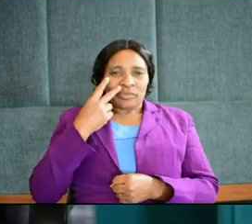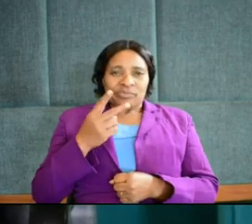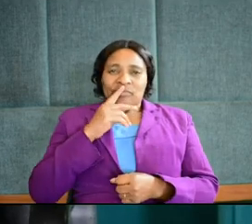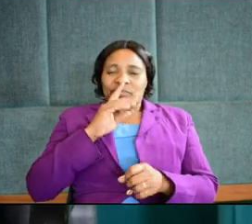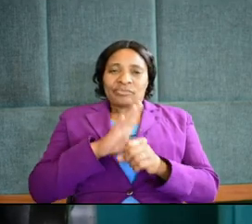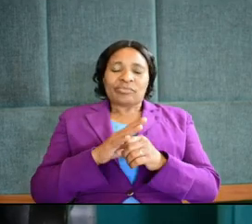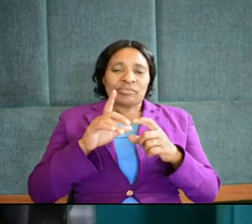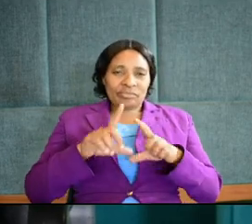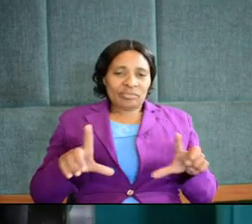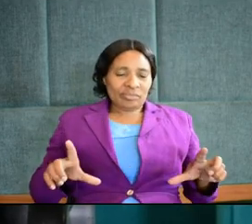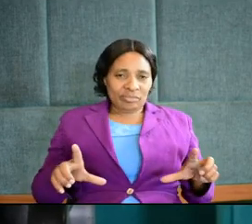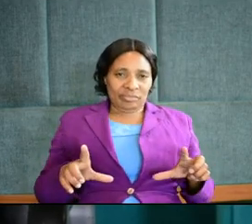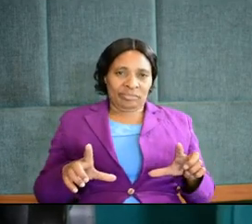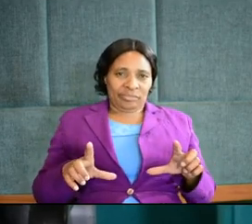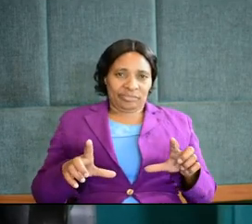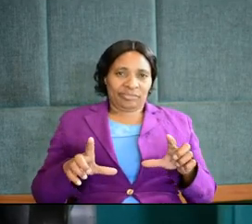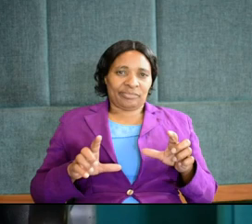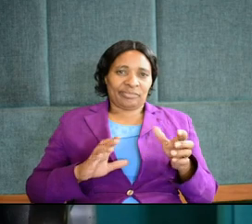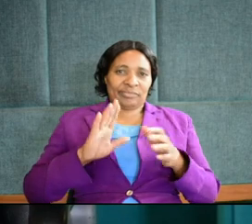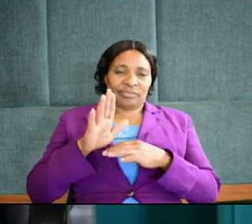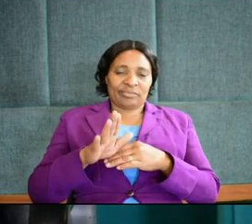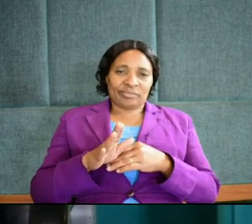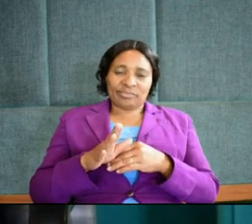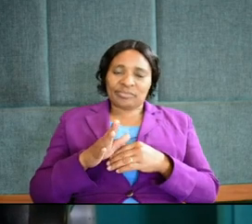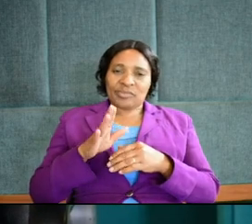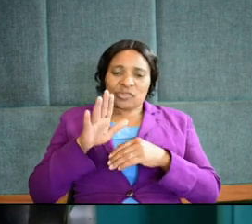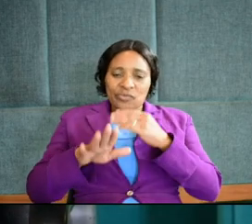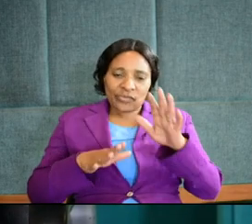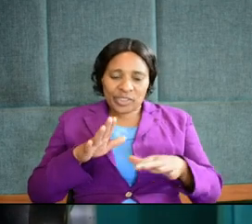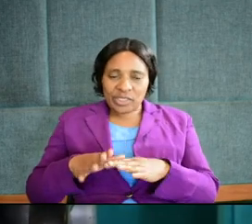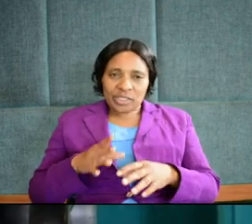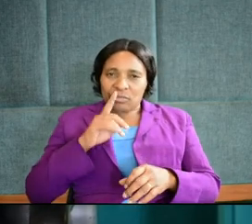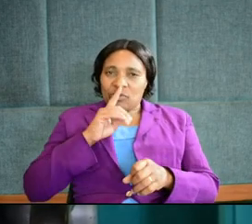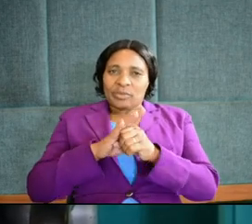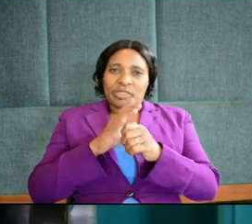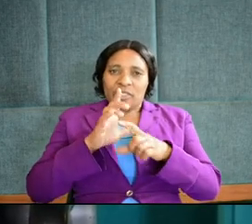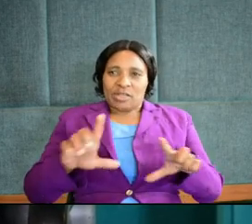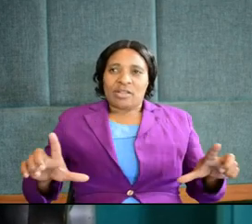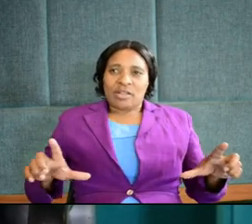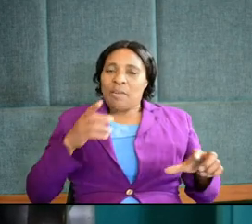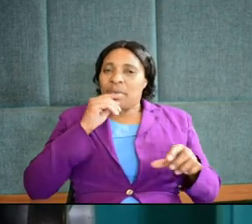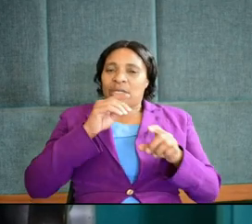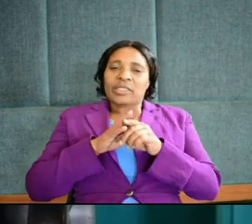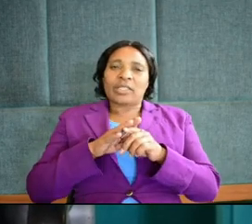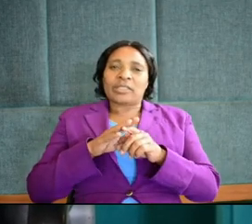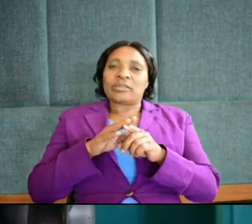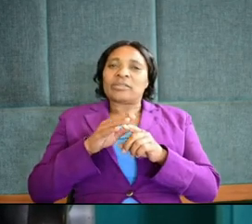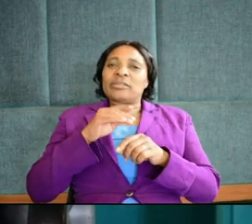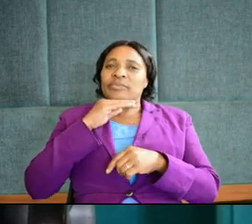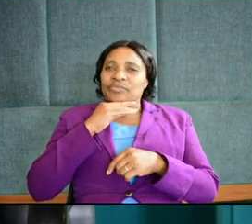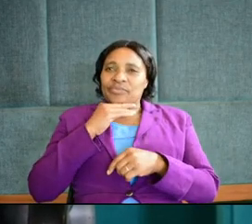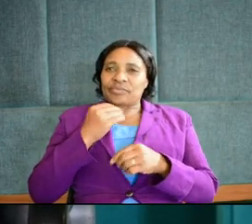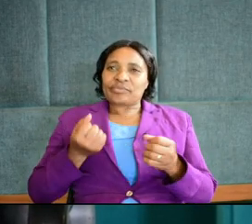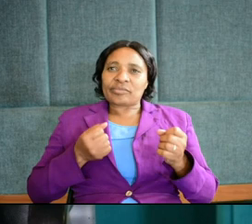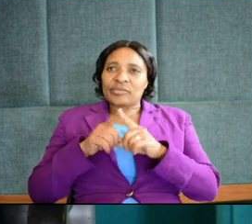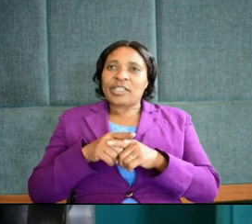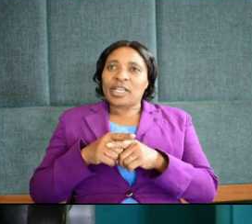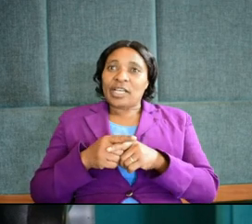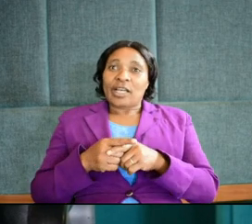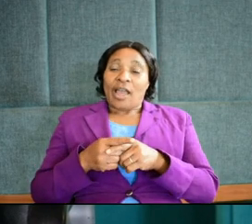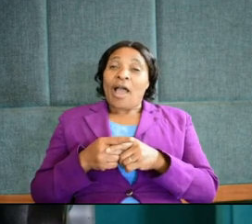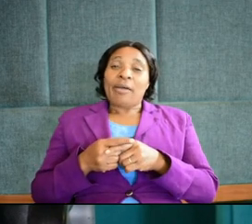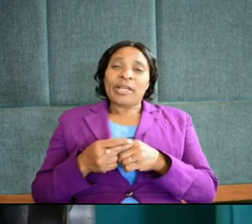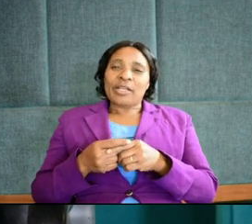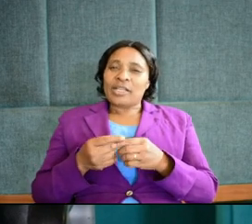land. He would not step his foot in the promised land. His brother had died. His sister had died. People he